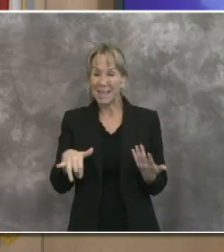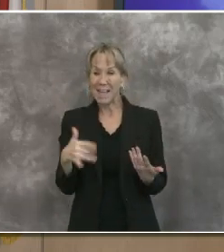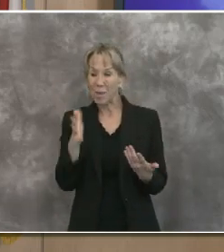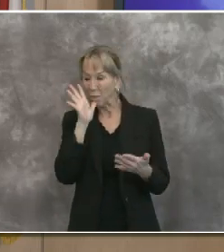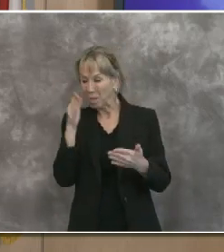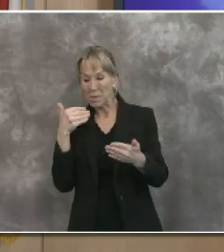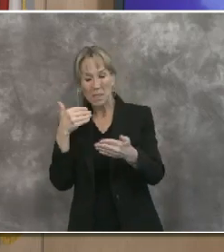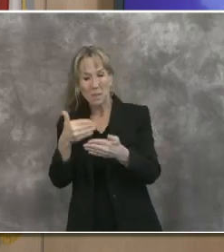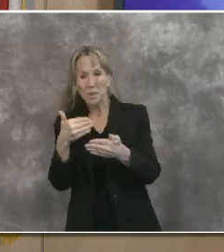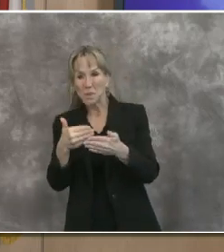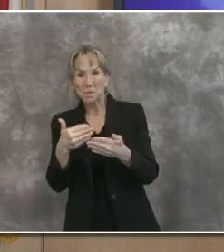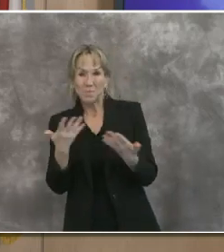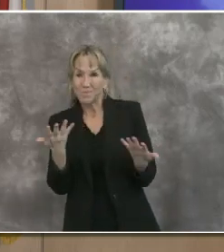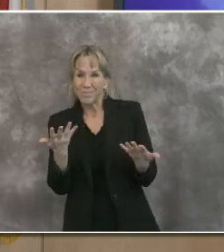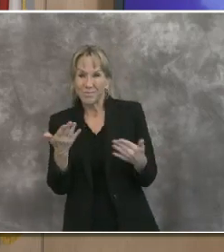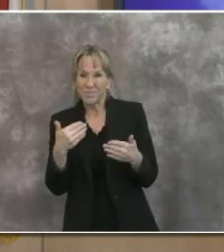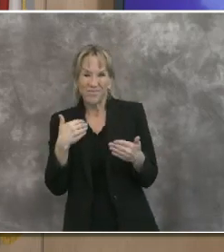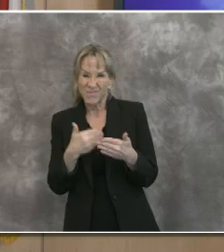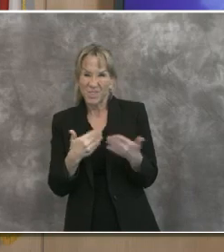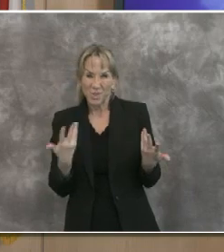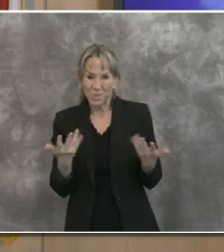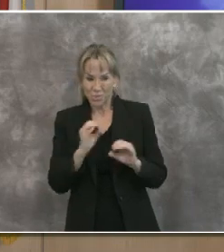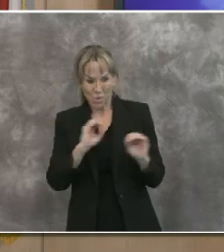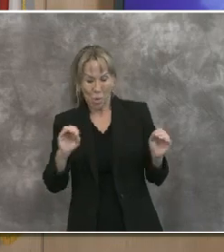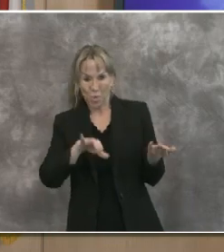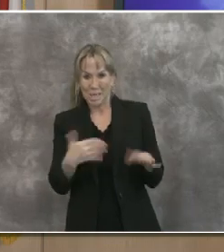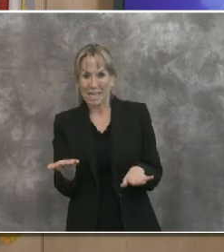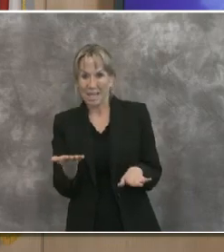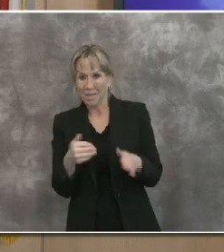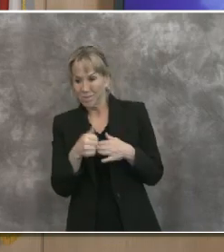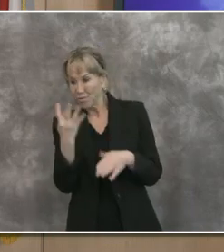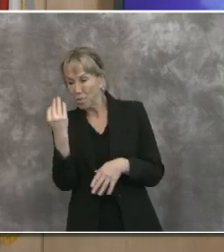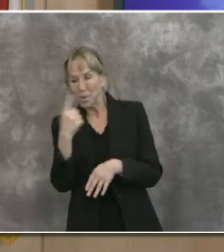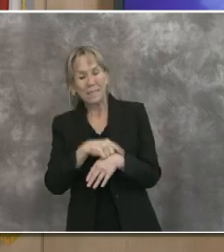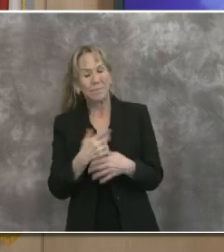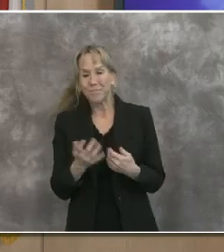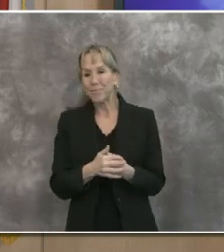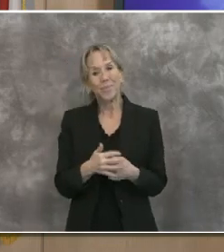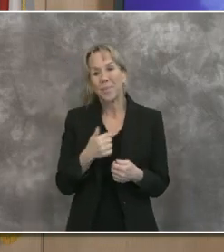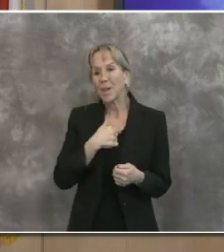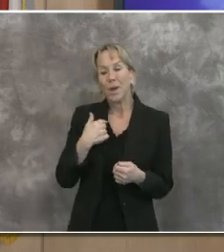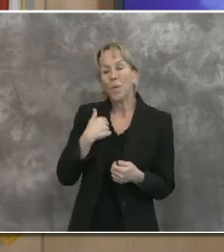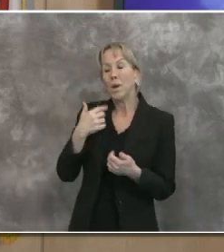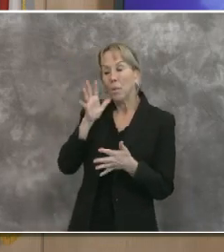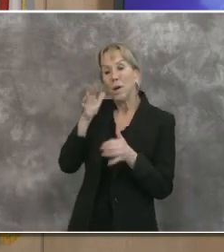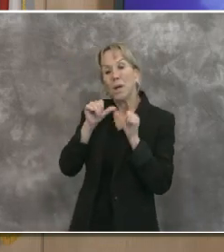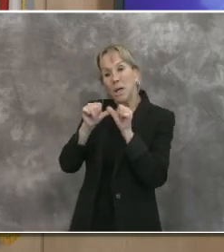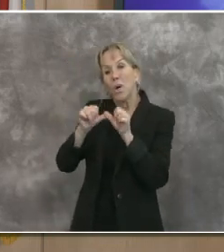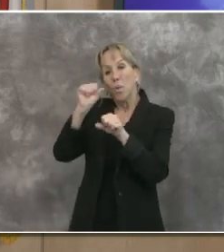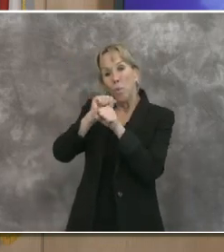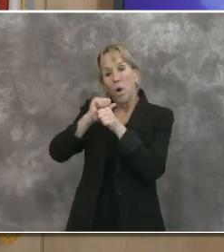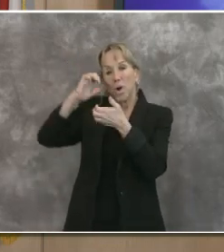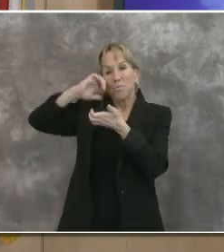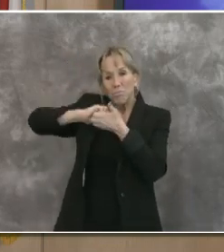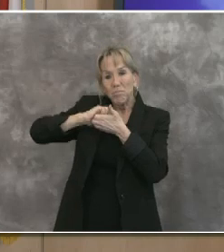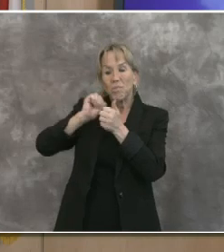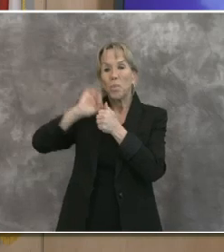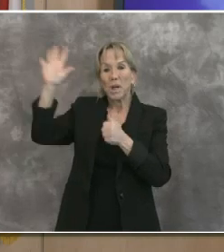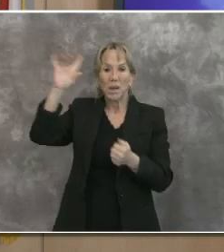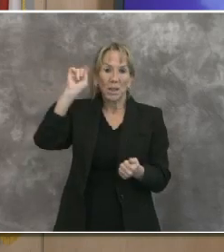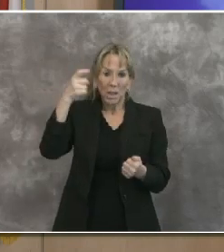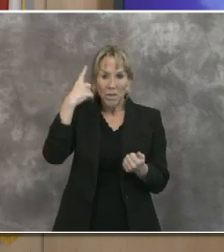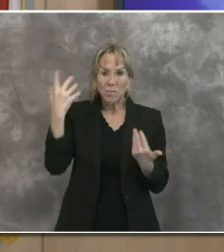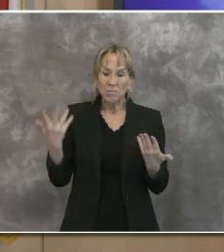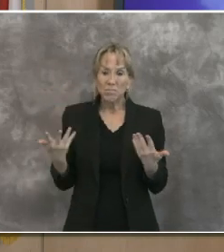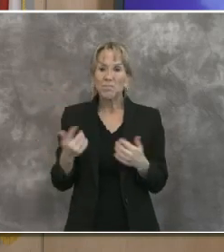will meet anytime in the near future. So we will continue to work with the governor's office in the state of California on their criteria. We will